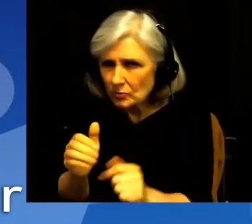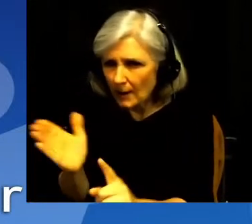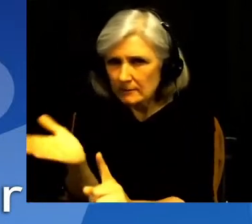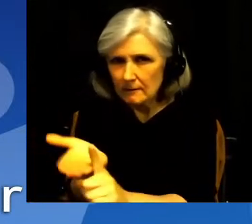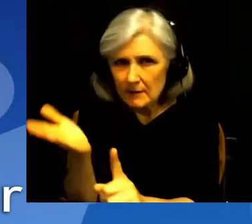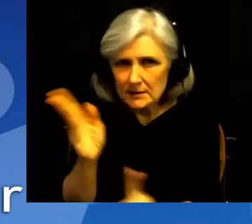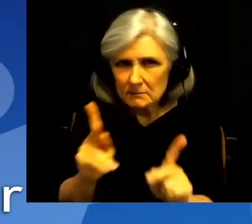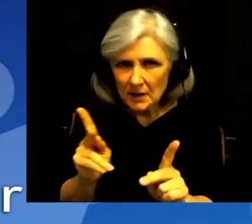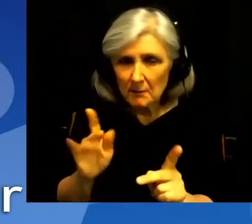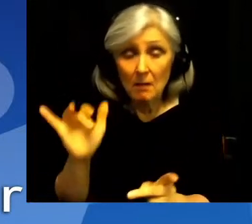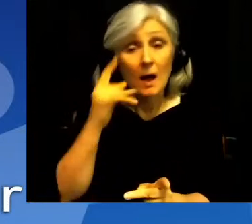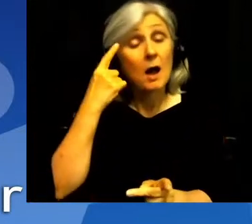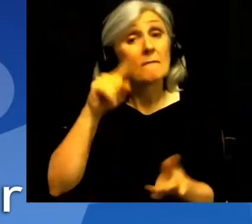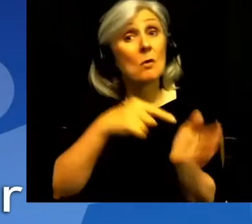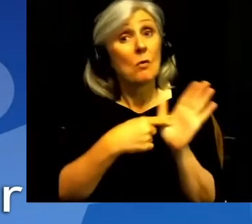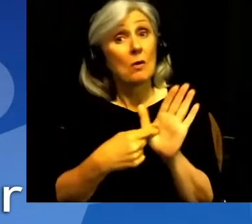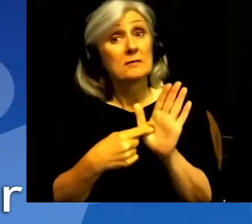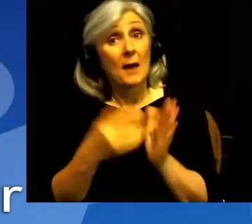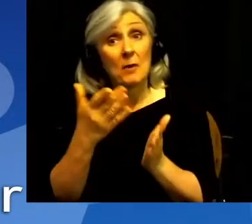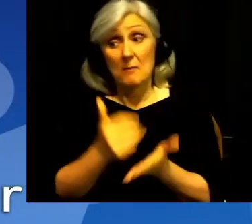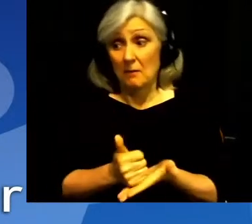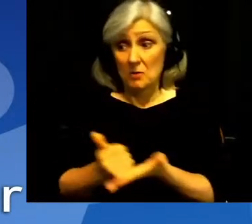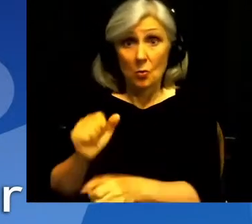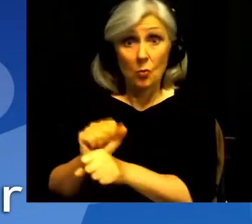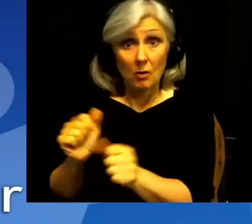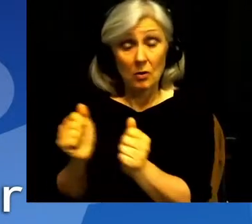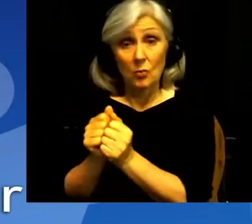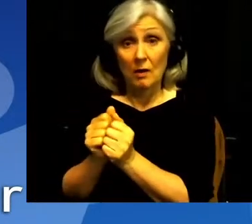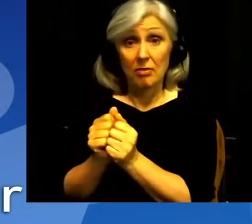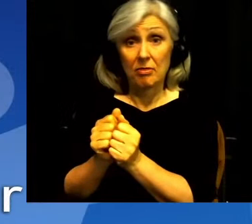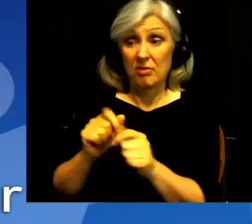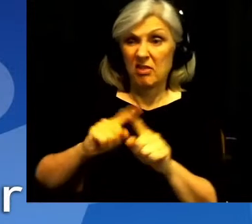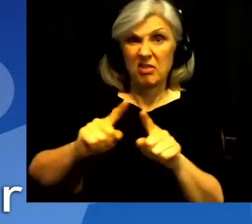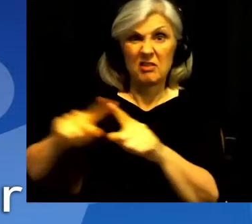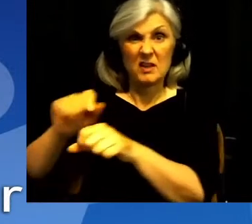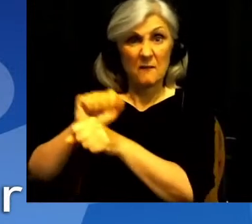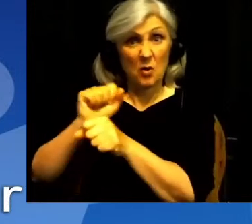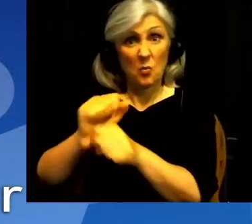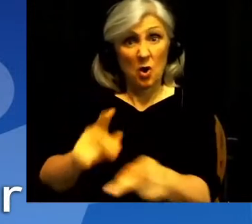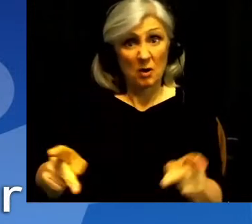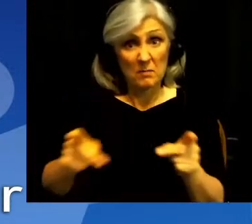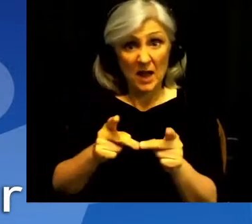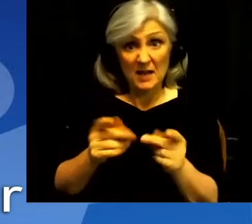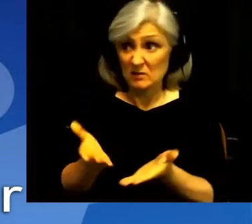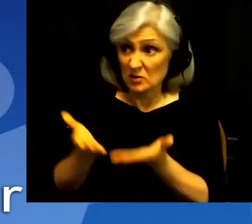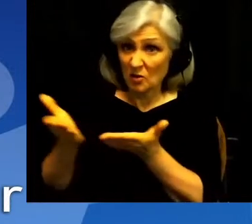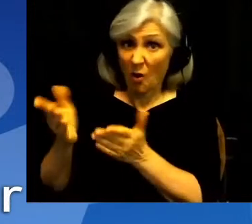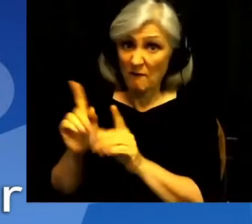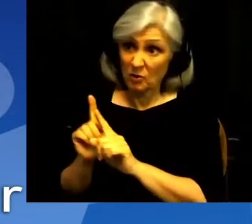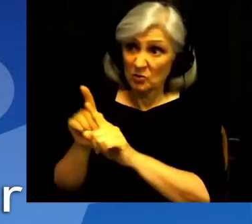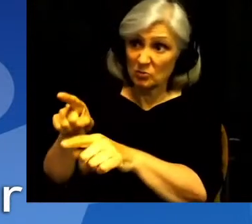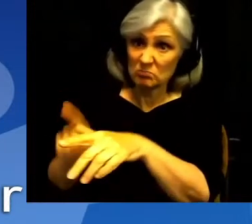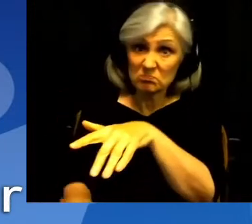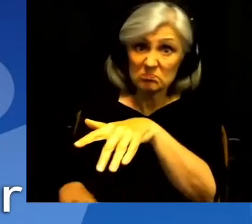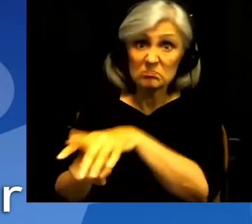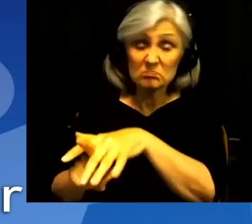or off-site clinic for their employees just to kind of raise that vaccination number? Thank you.